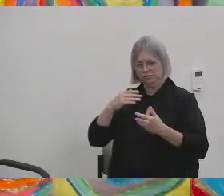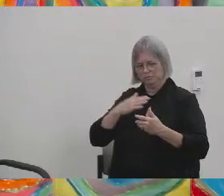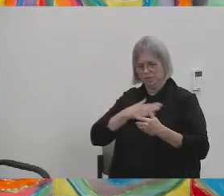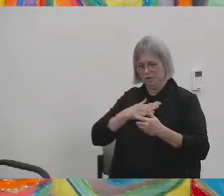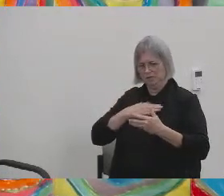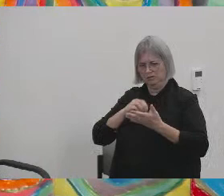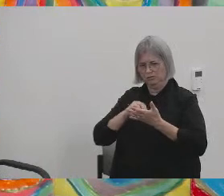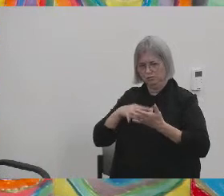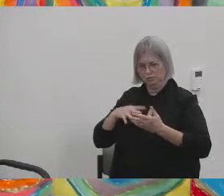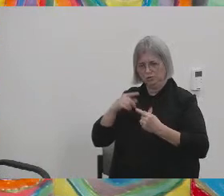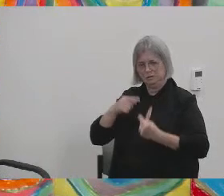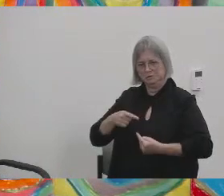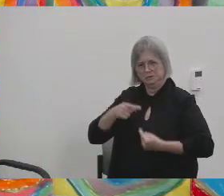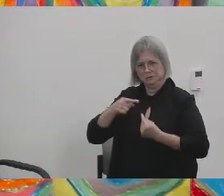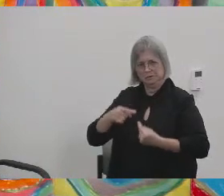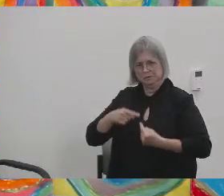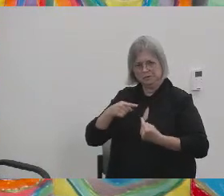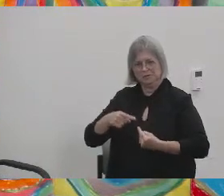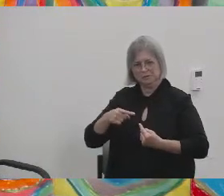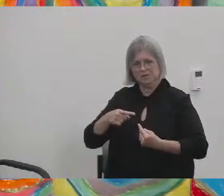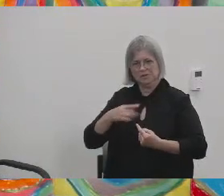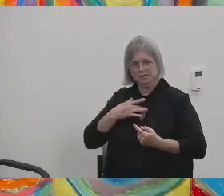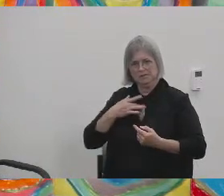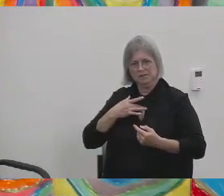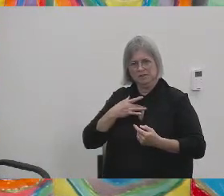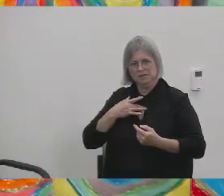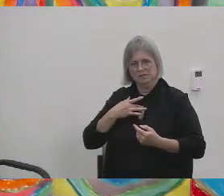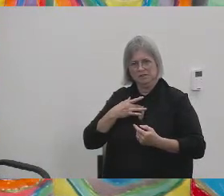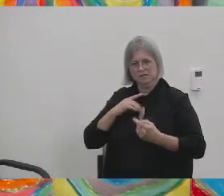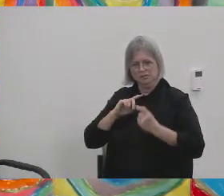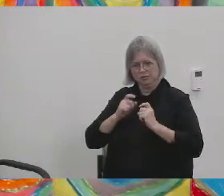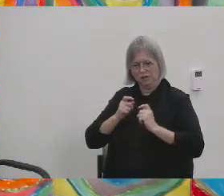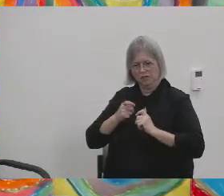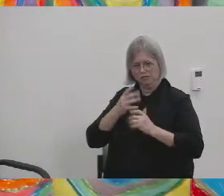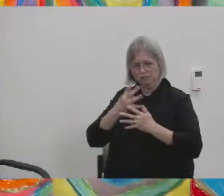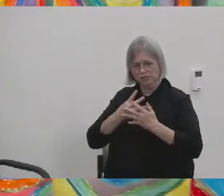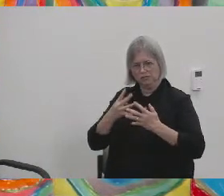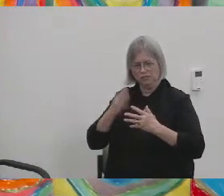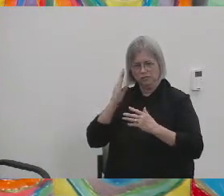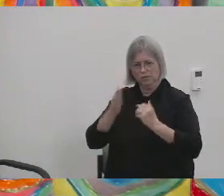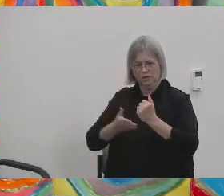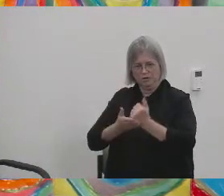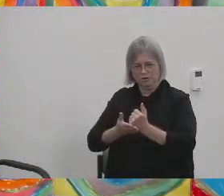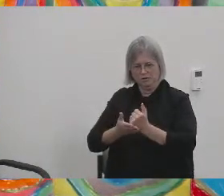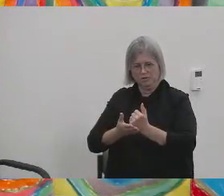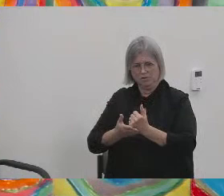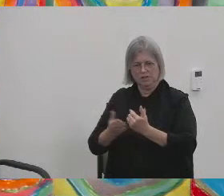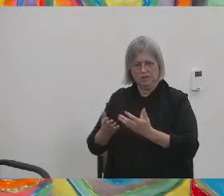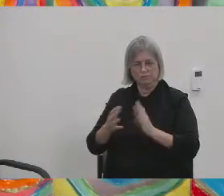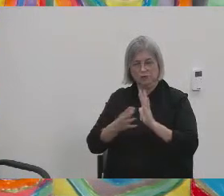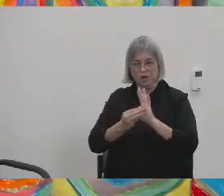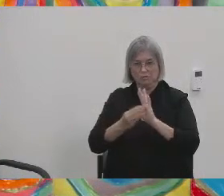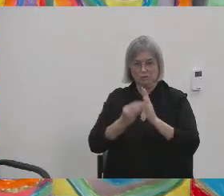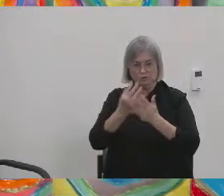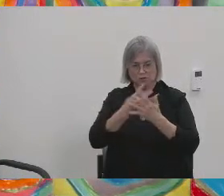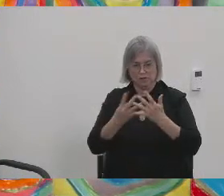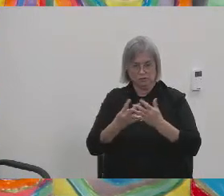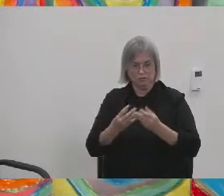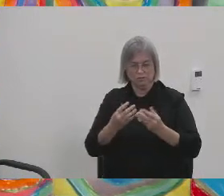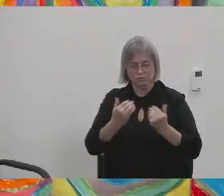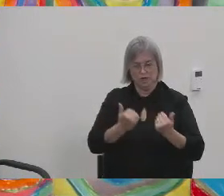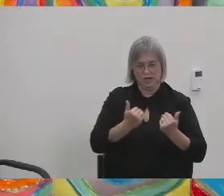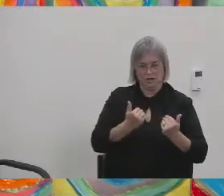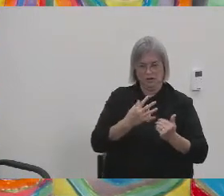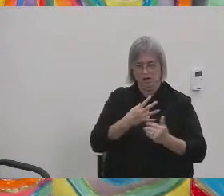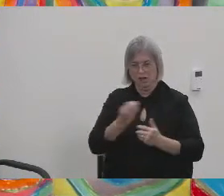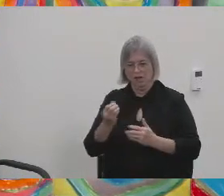and struggling, I think that the changes would really help. I did bring copies of the schedule, both the current